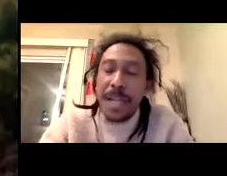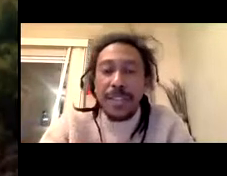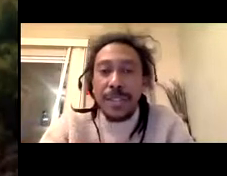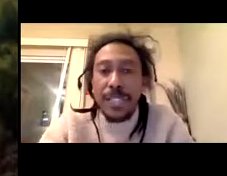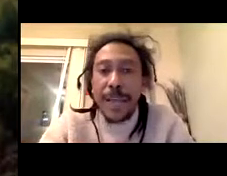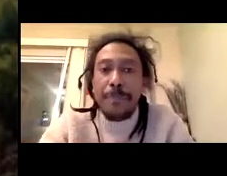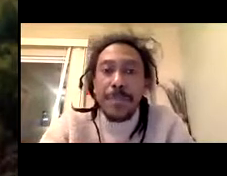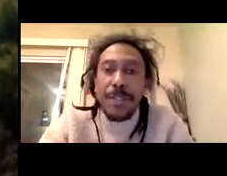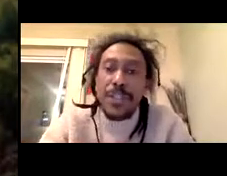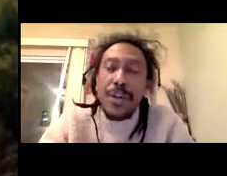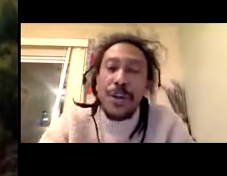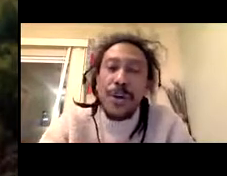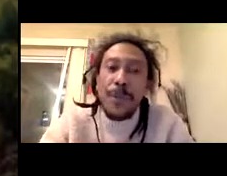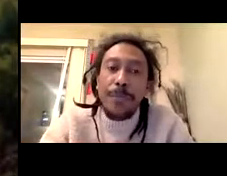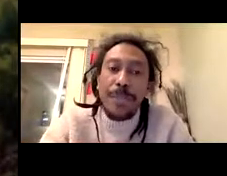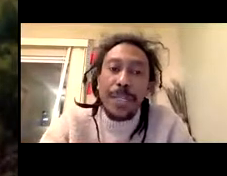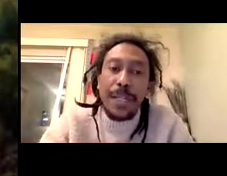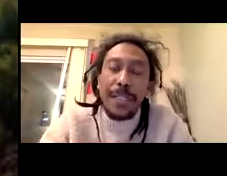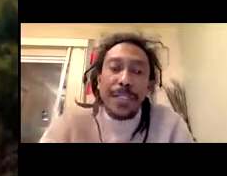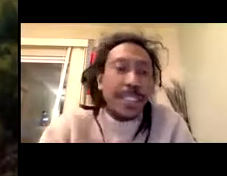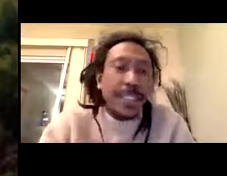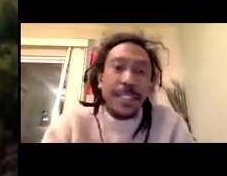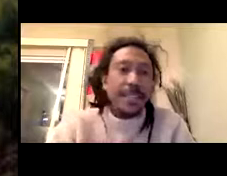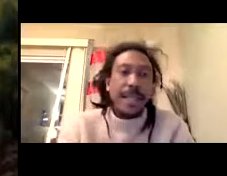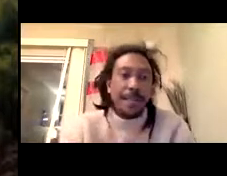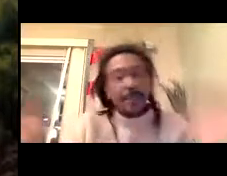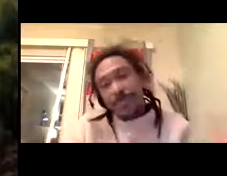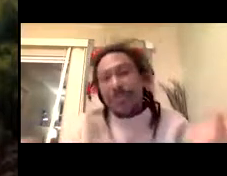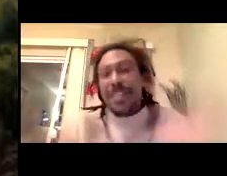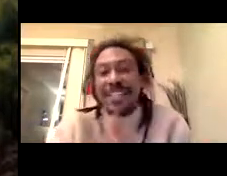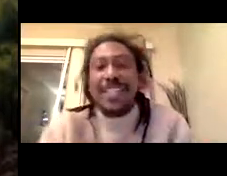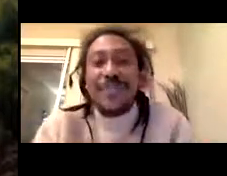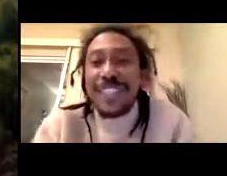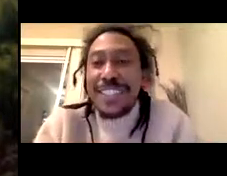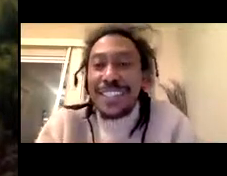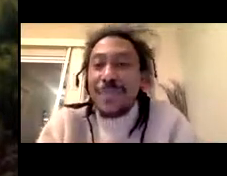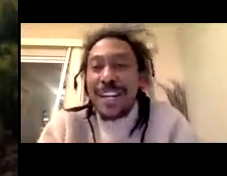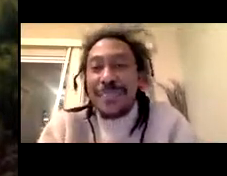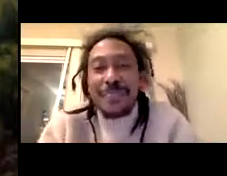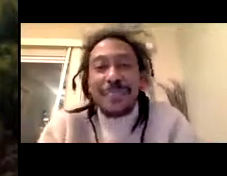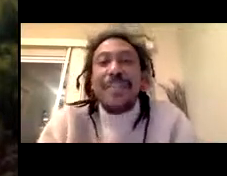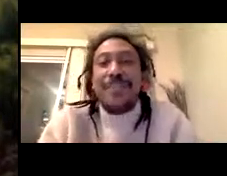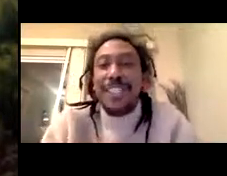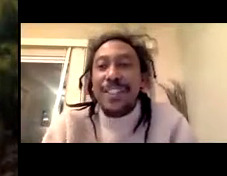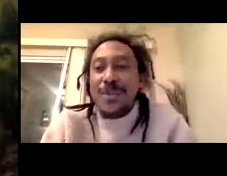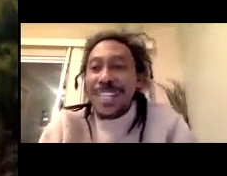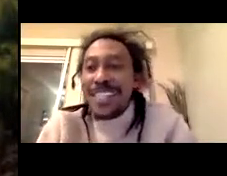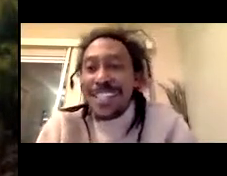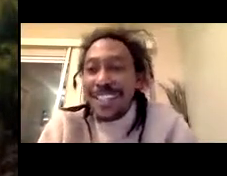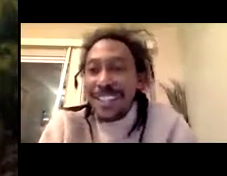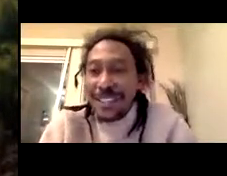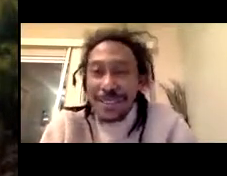I know that. So, and that's the things, but thank you so